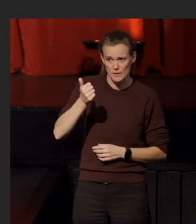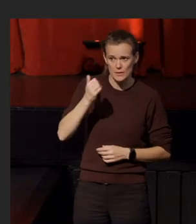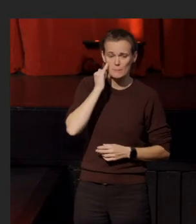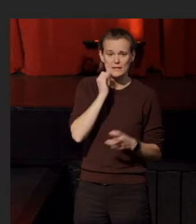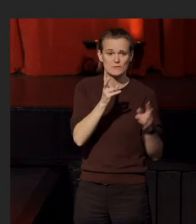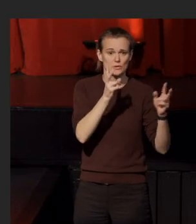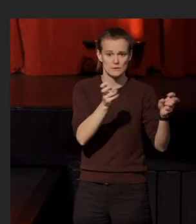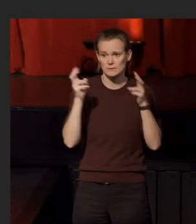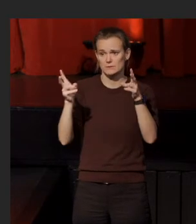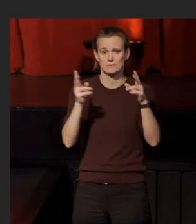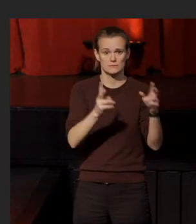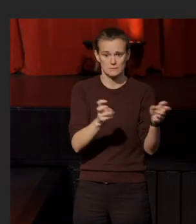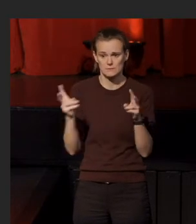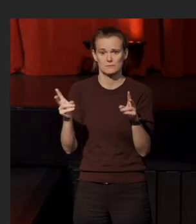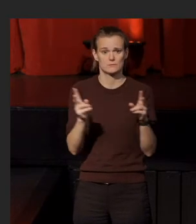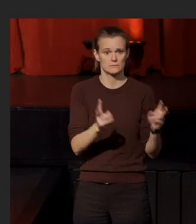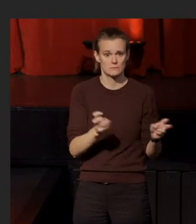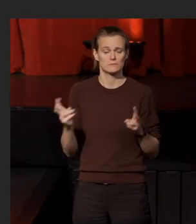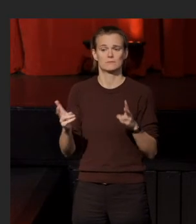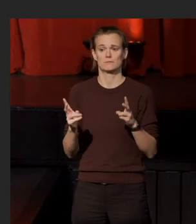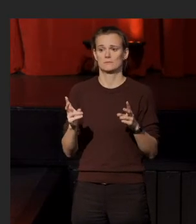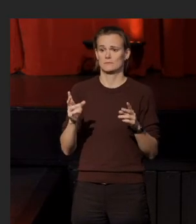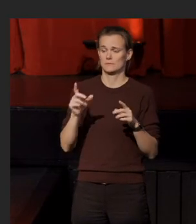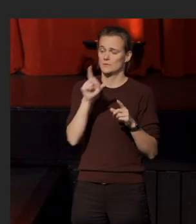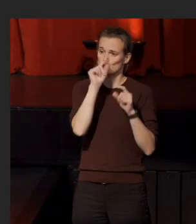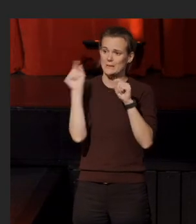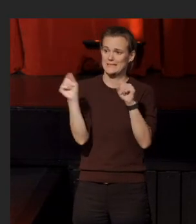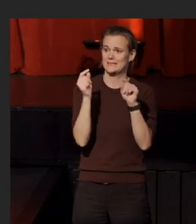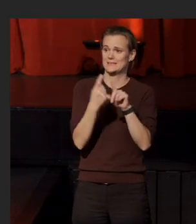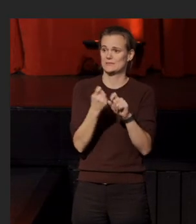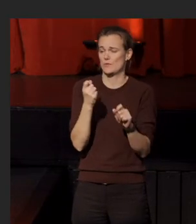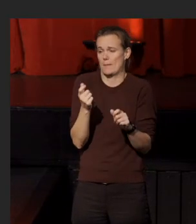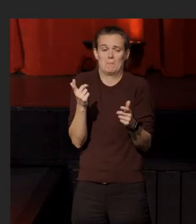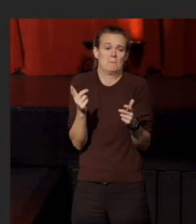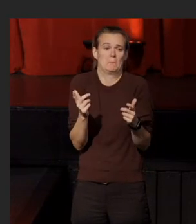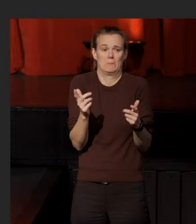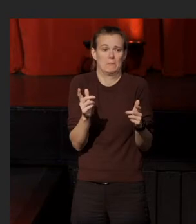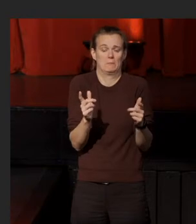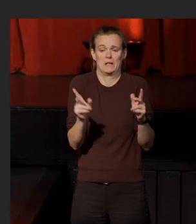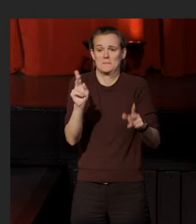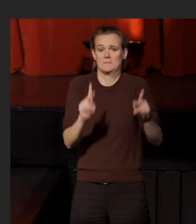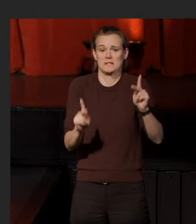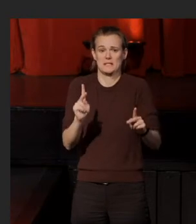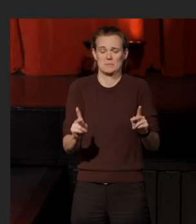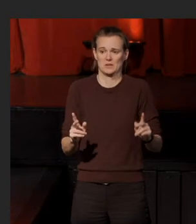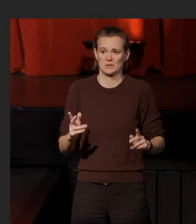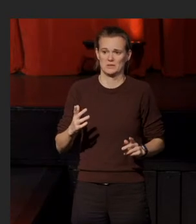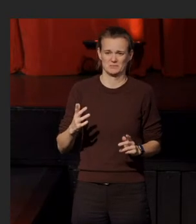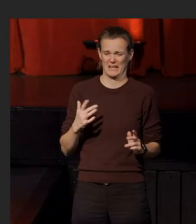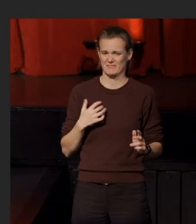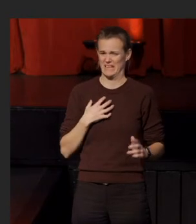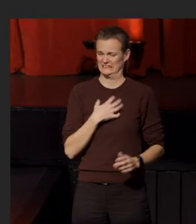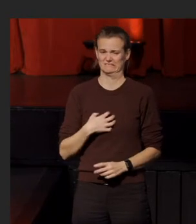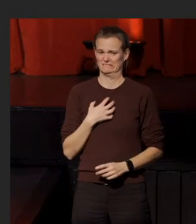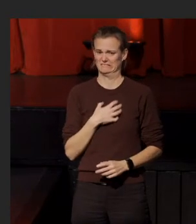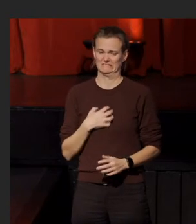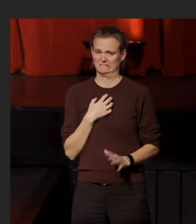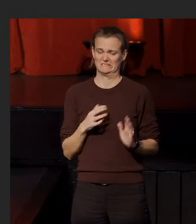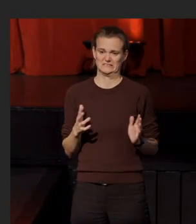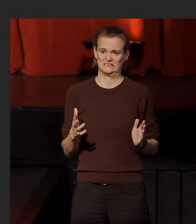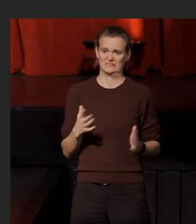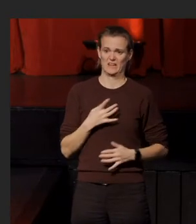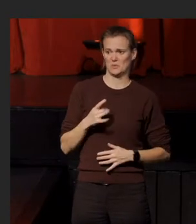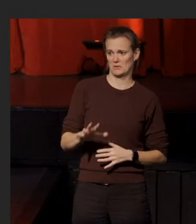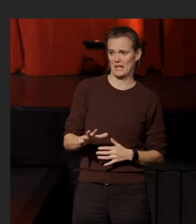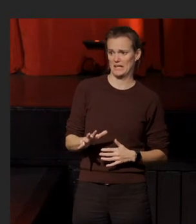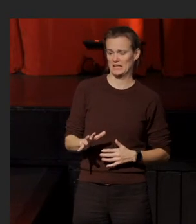of cherry picking one individual or another, people didn't like. It sits uncomfortably with them. And it's